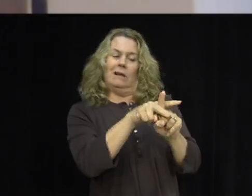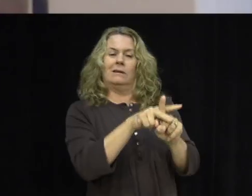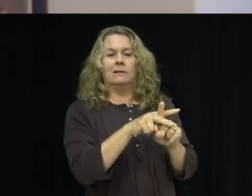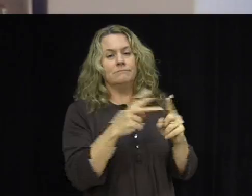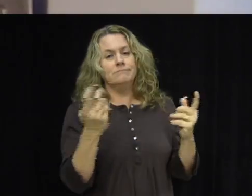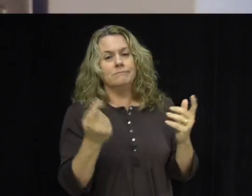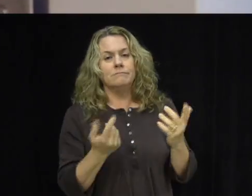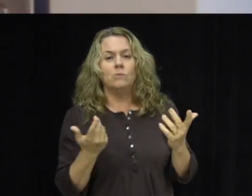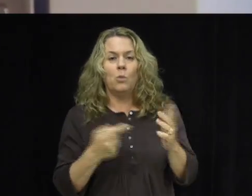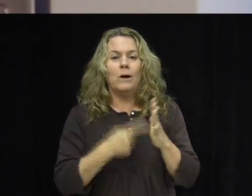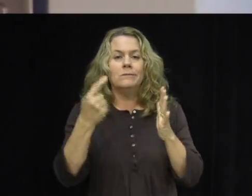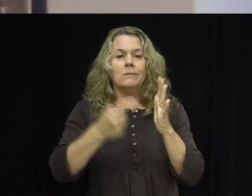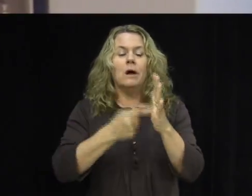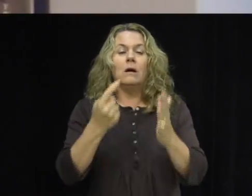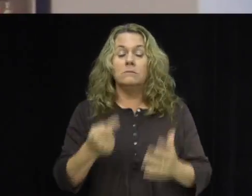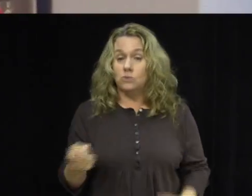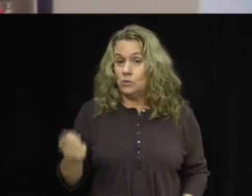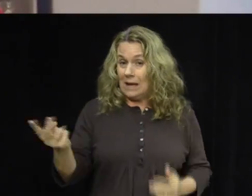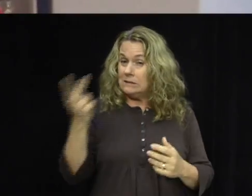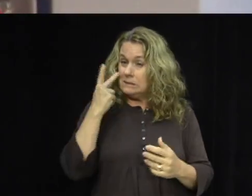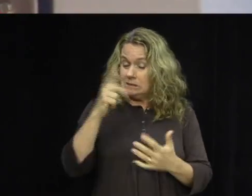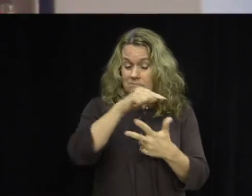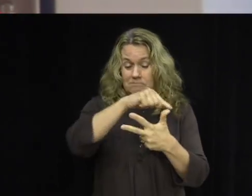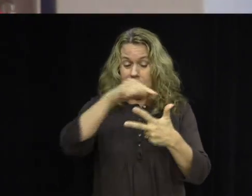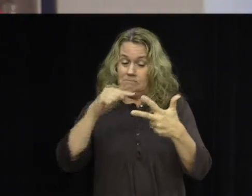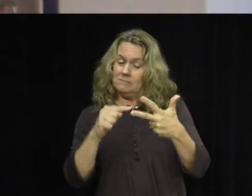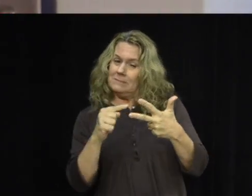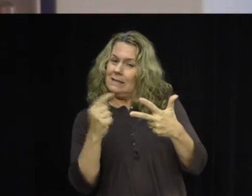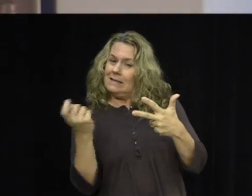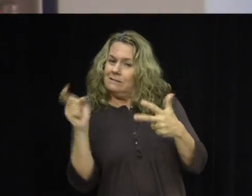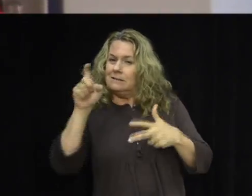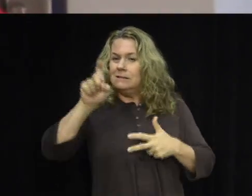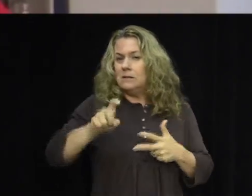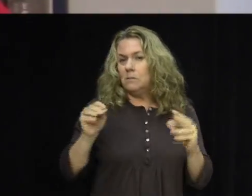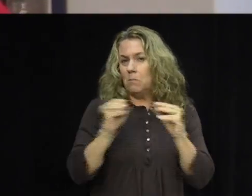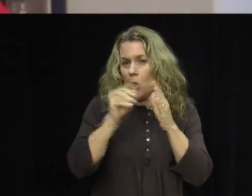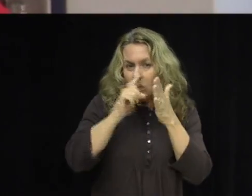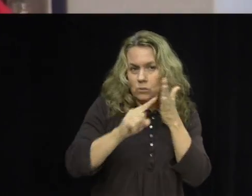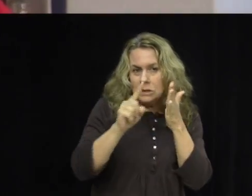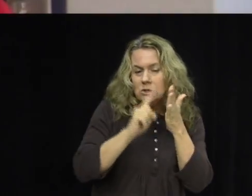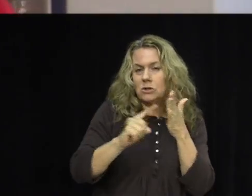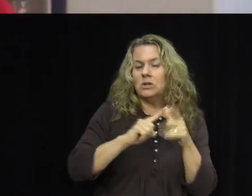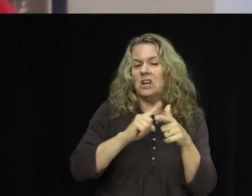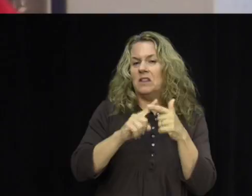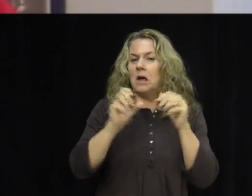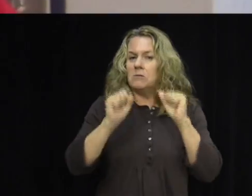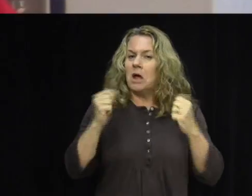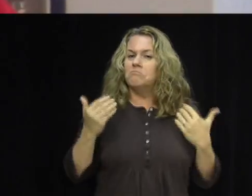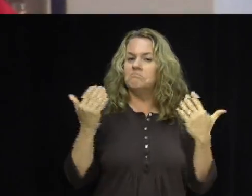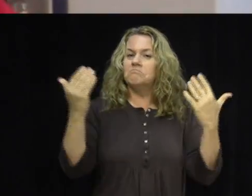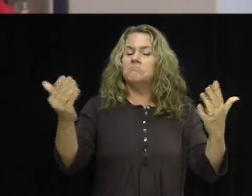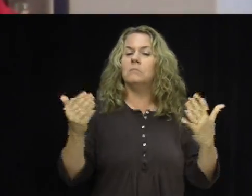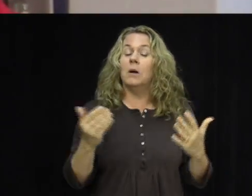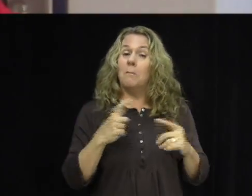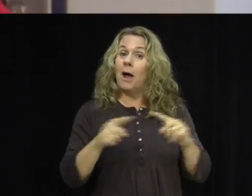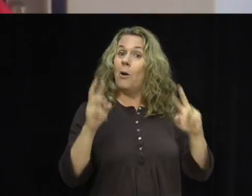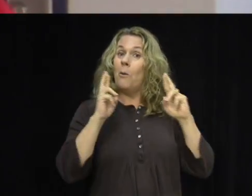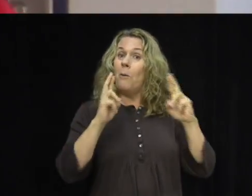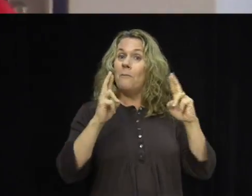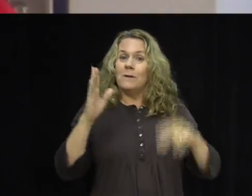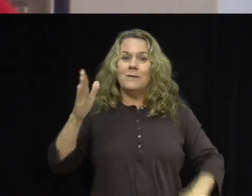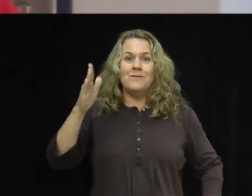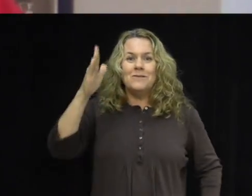point. As you can see, each of these methods needs more research done before they can be fully implemented. But